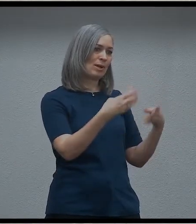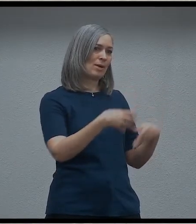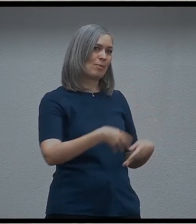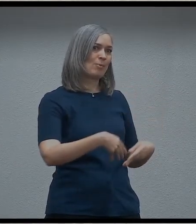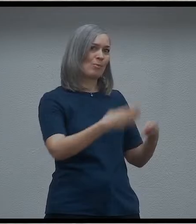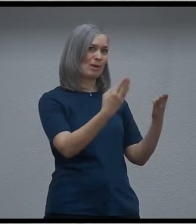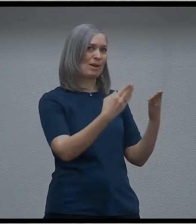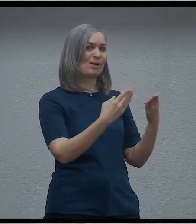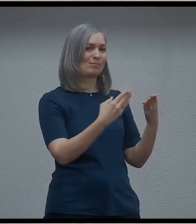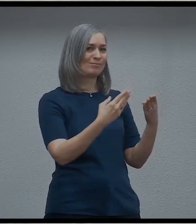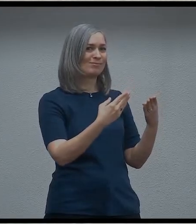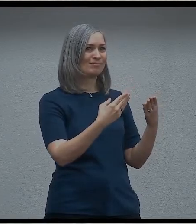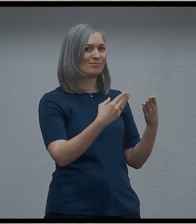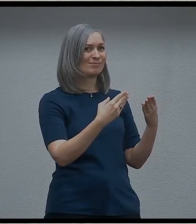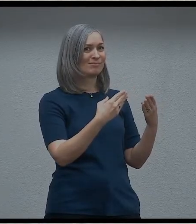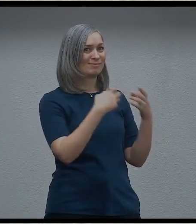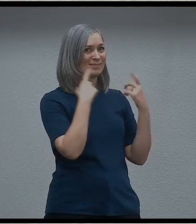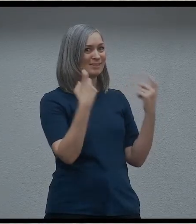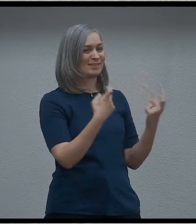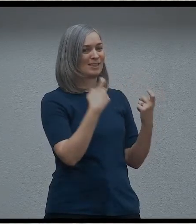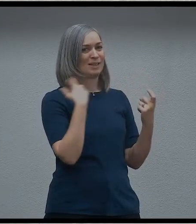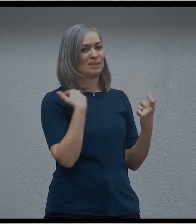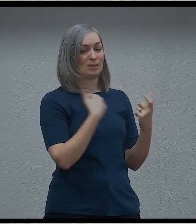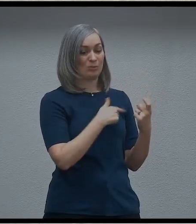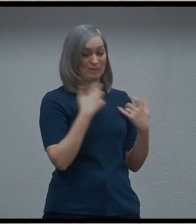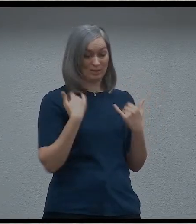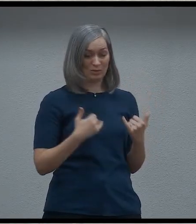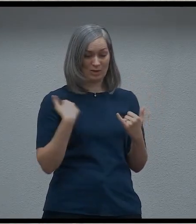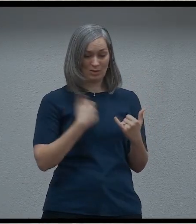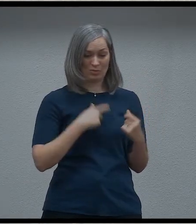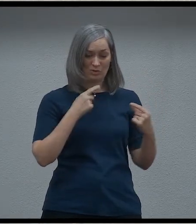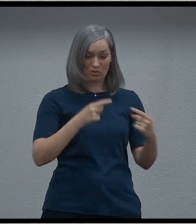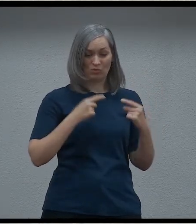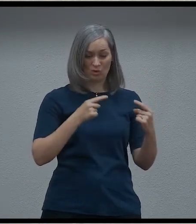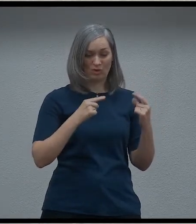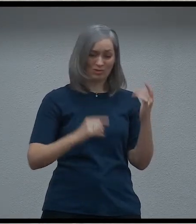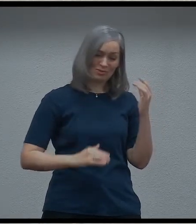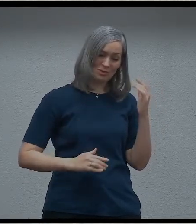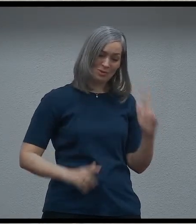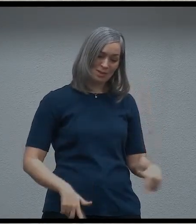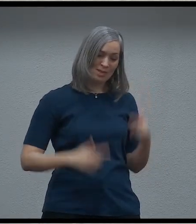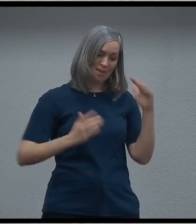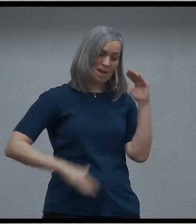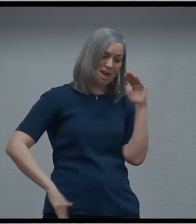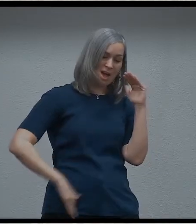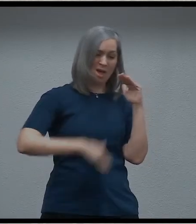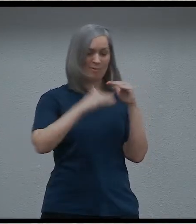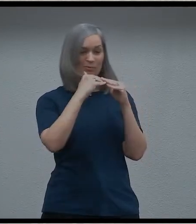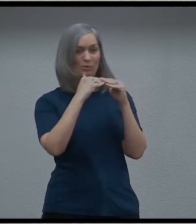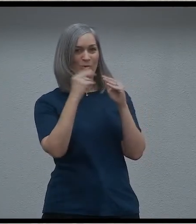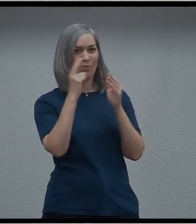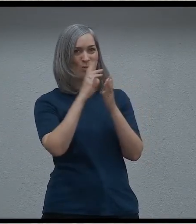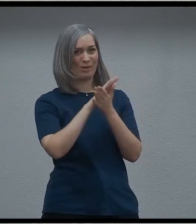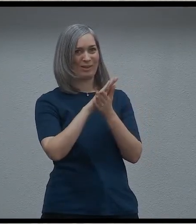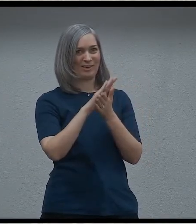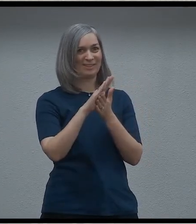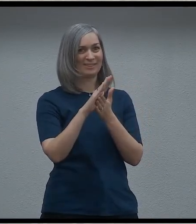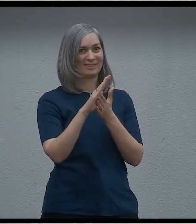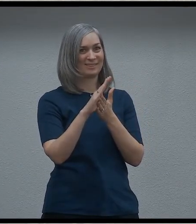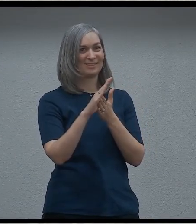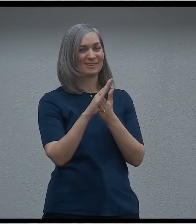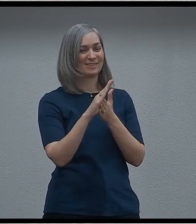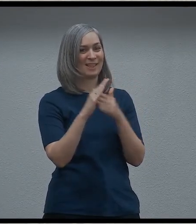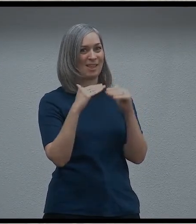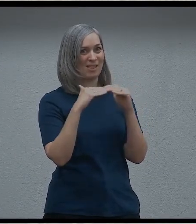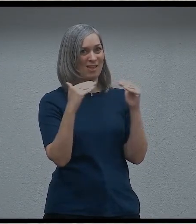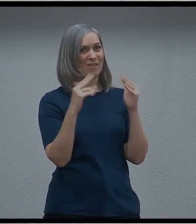today, so many of us struggle to meet the level of decency and holiness that Paul has instructed them to keep. You see,